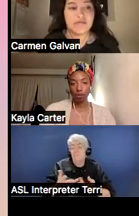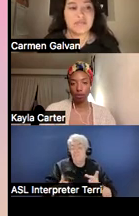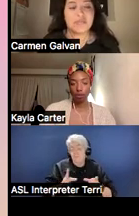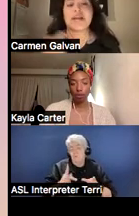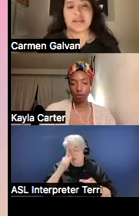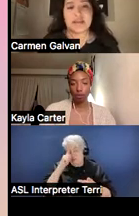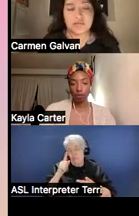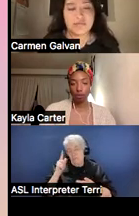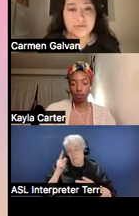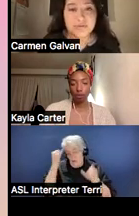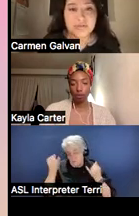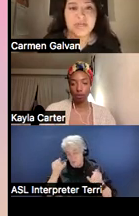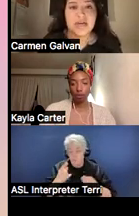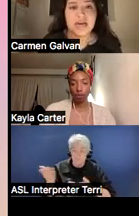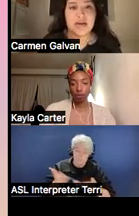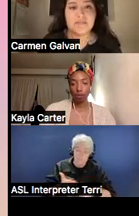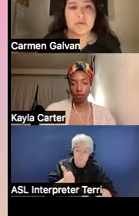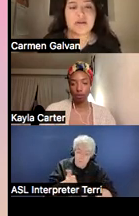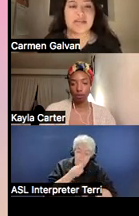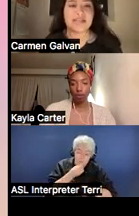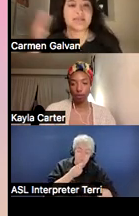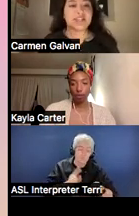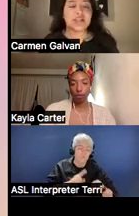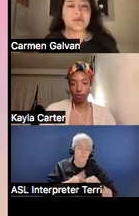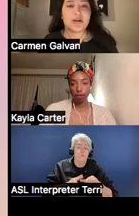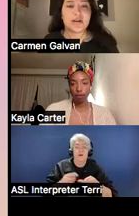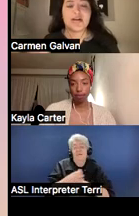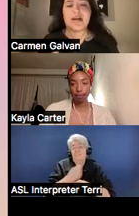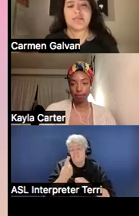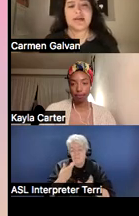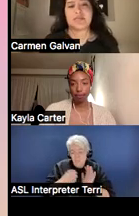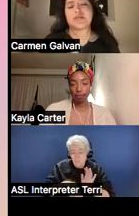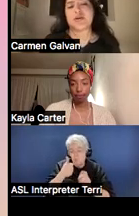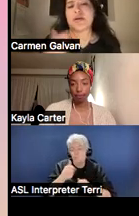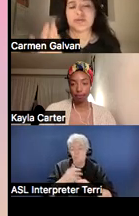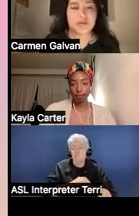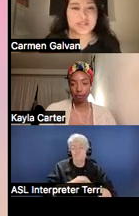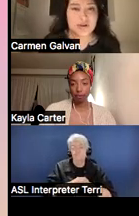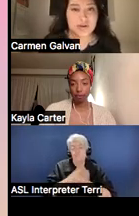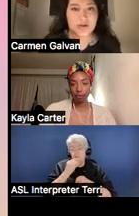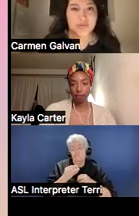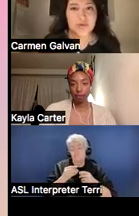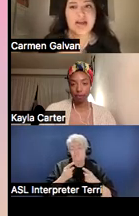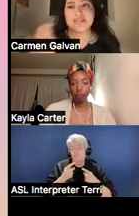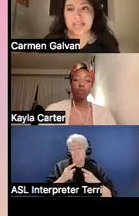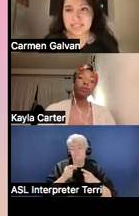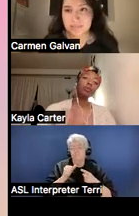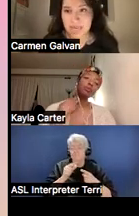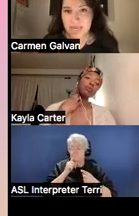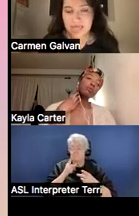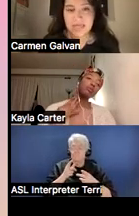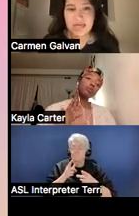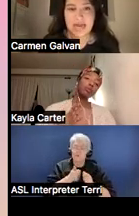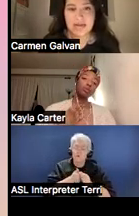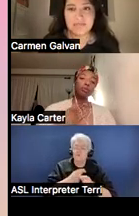of bringing their own food, or getting something cheaper, as opposed to going to a restaurant where you have to get